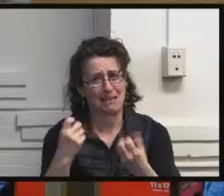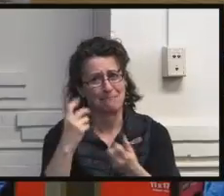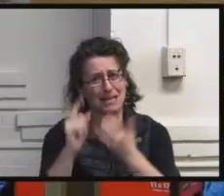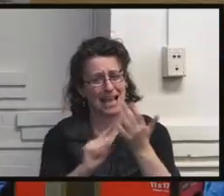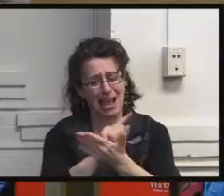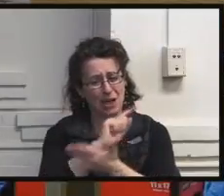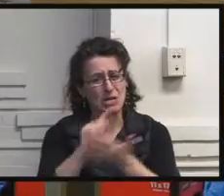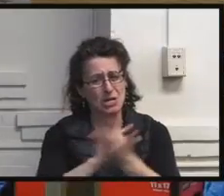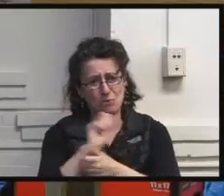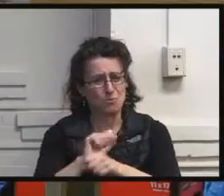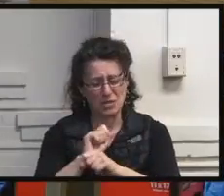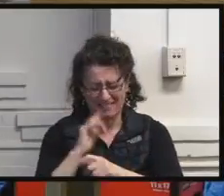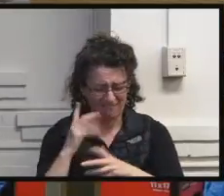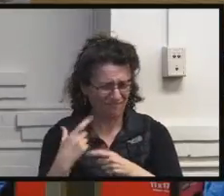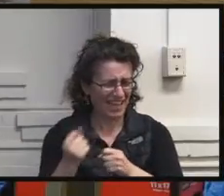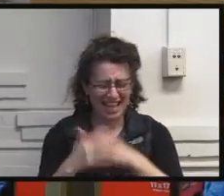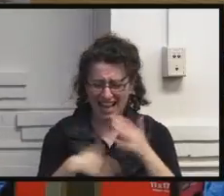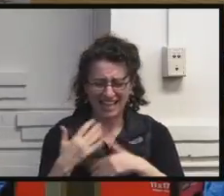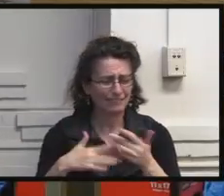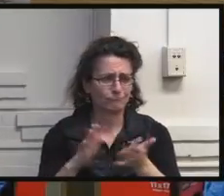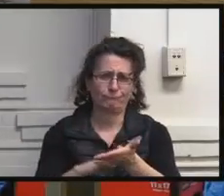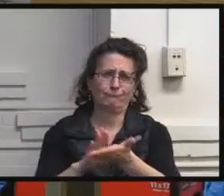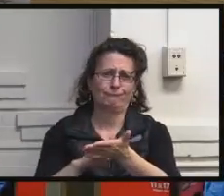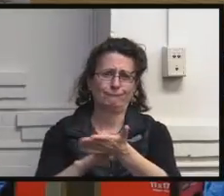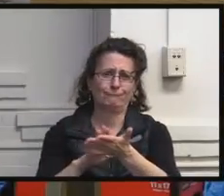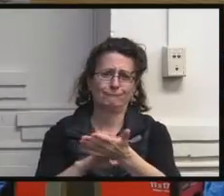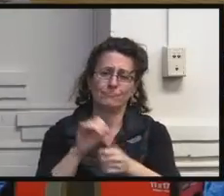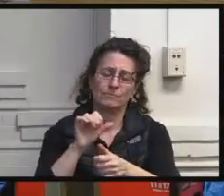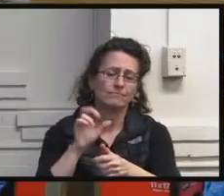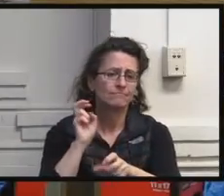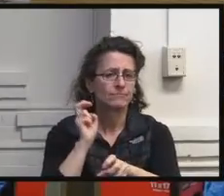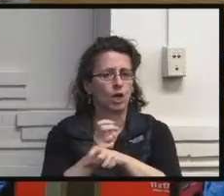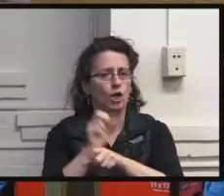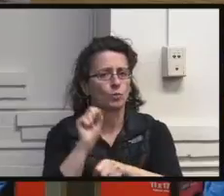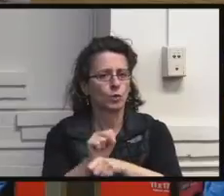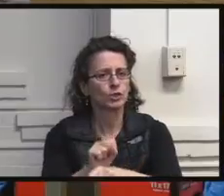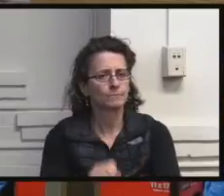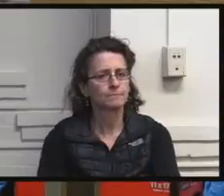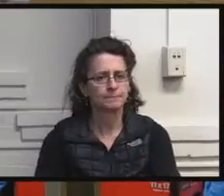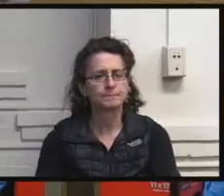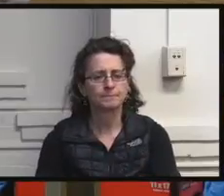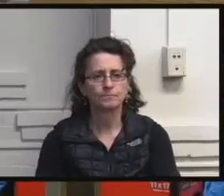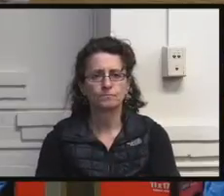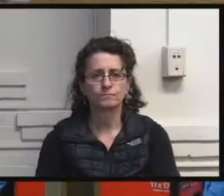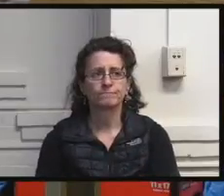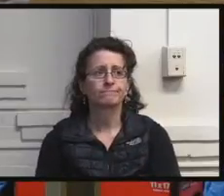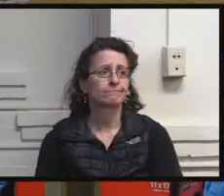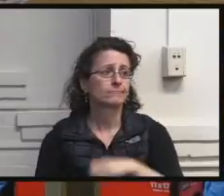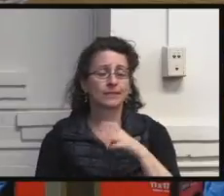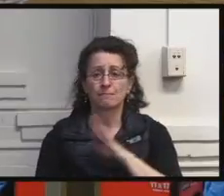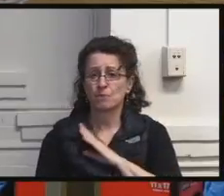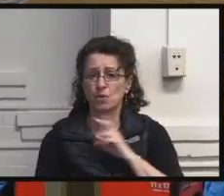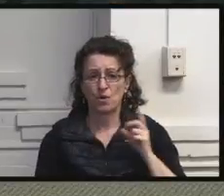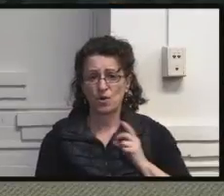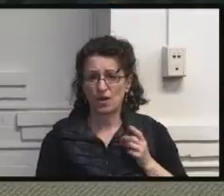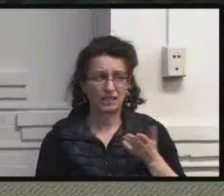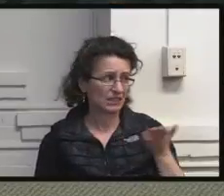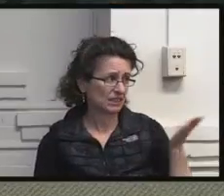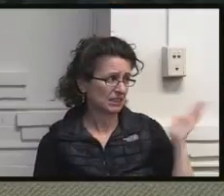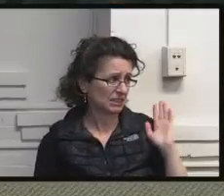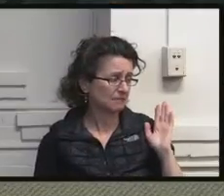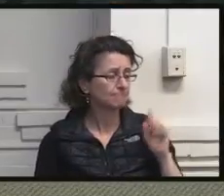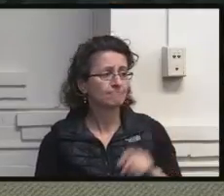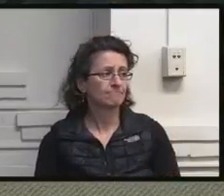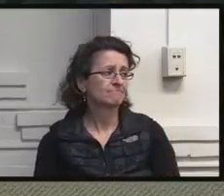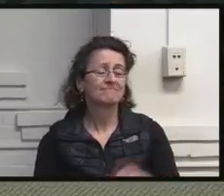plan sets as quickly as they can, so they certainly deserve a lot of credit as well. Thank you. Anybody else on the board want to say